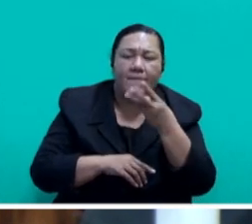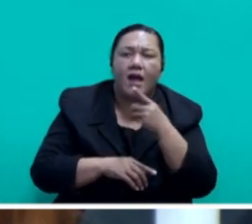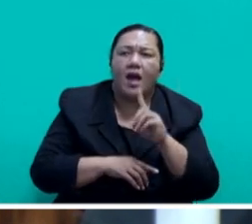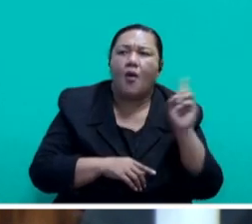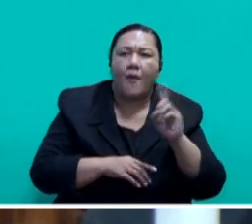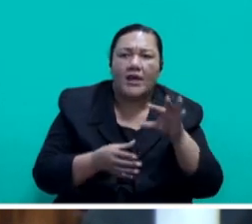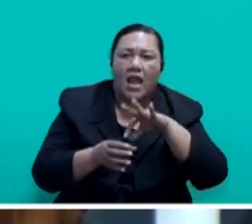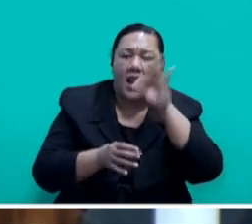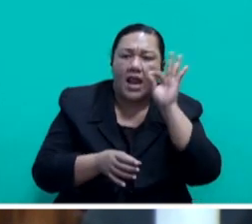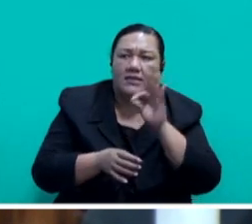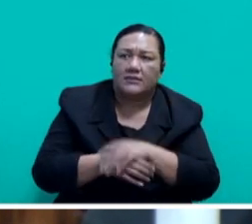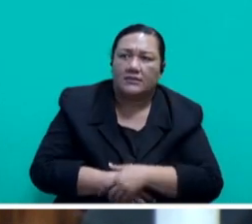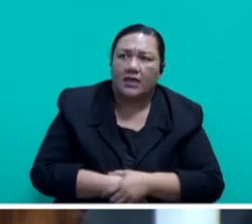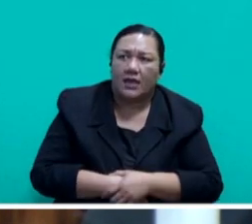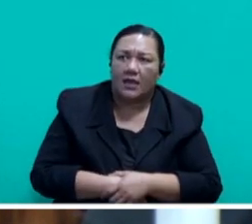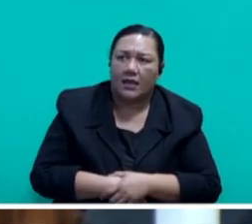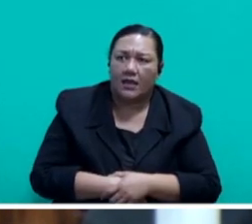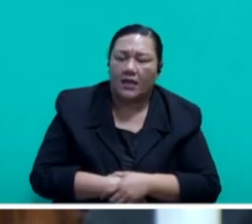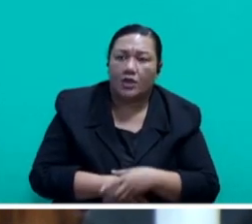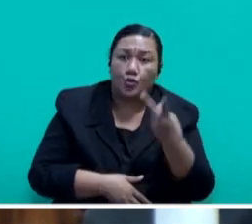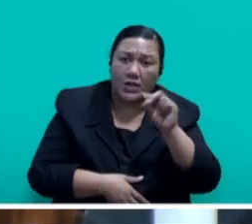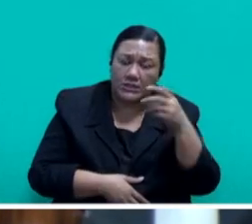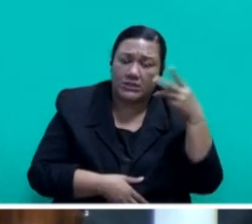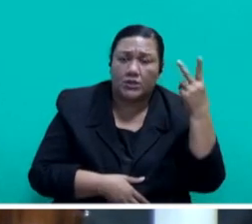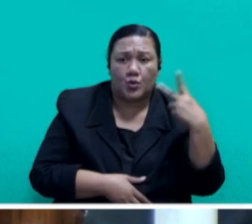elections will be held. It is now 2023.